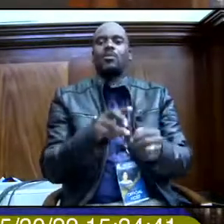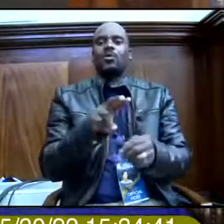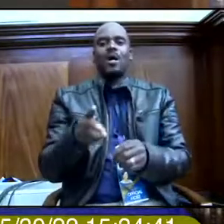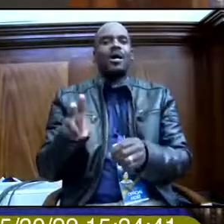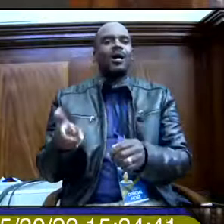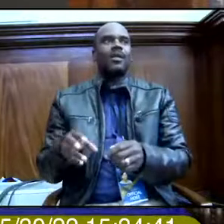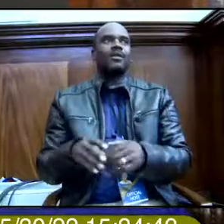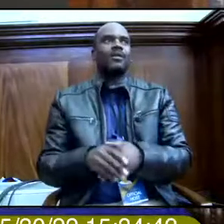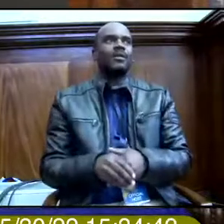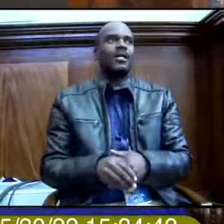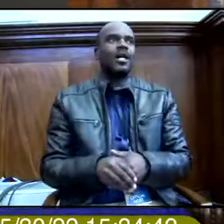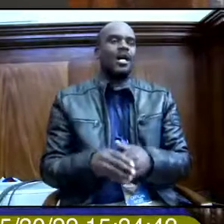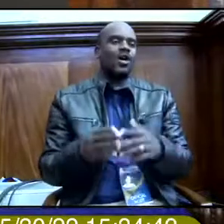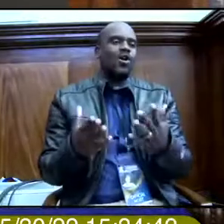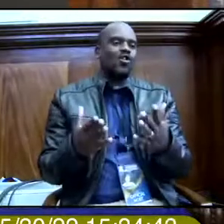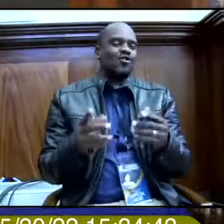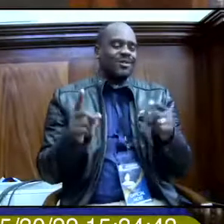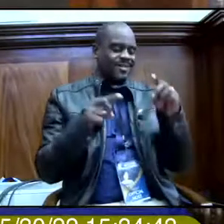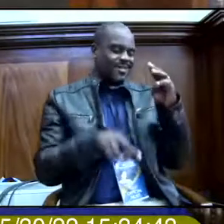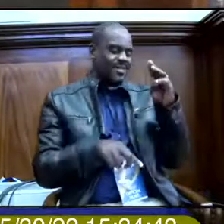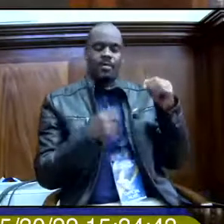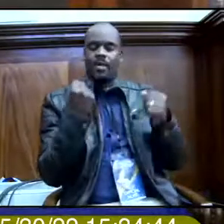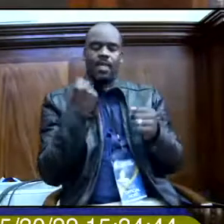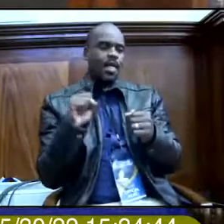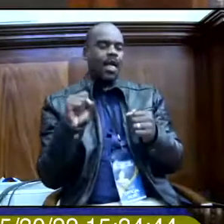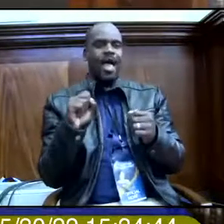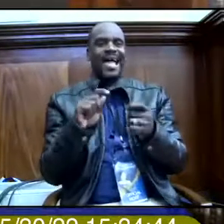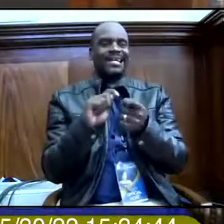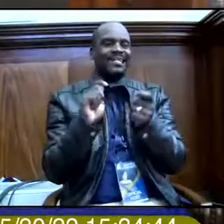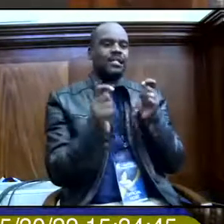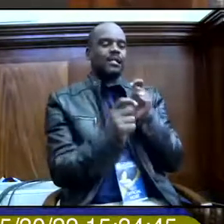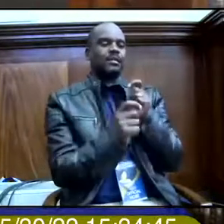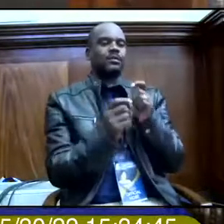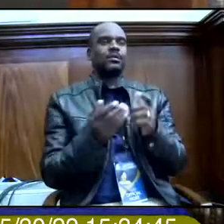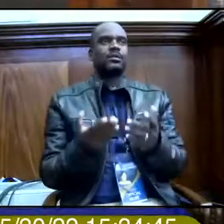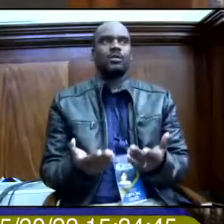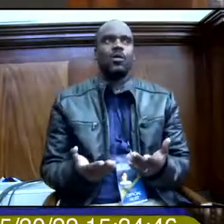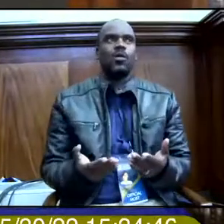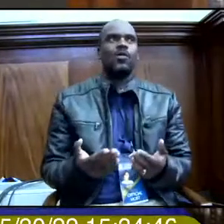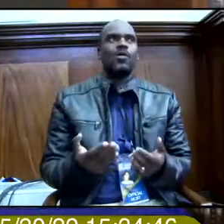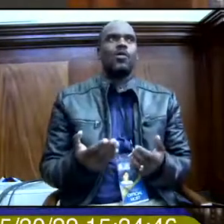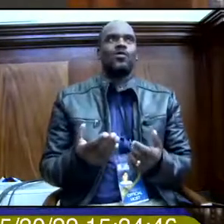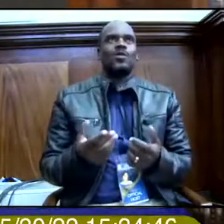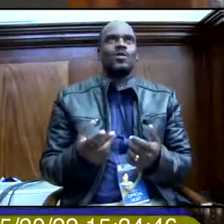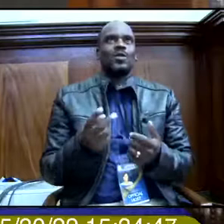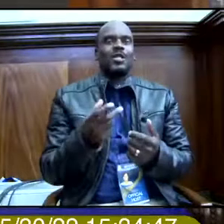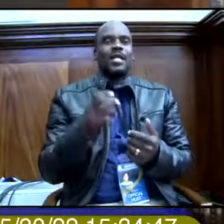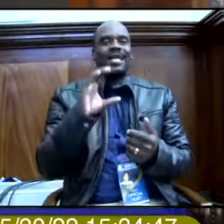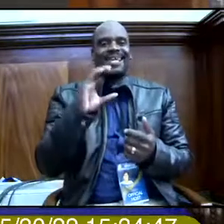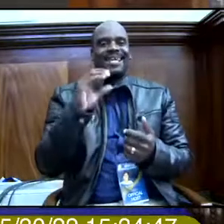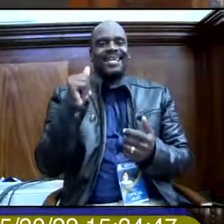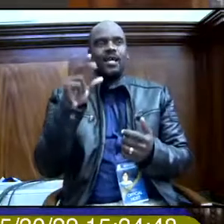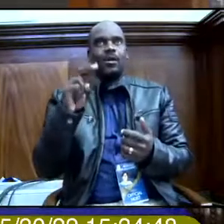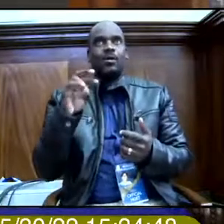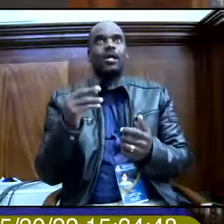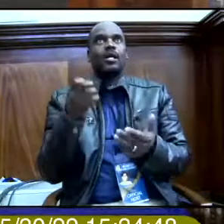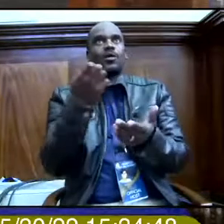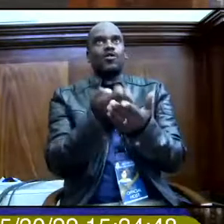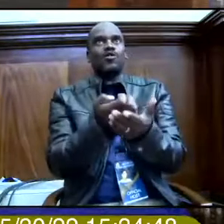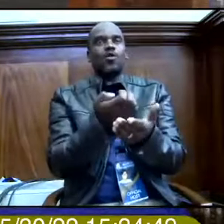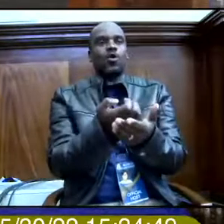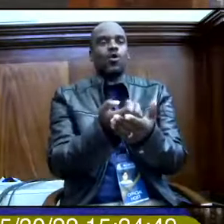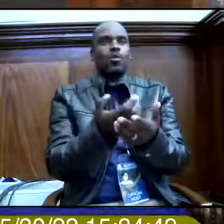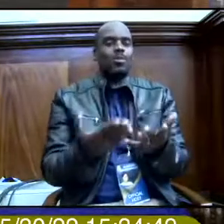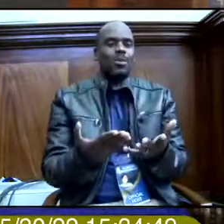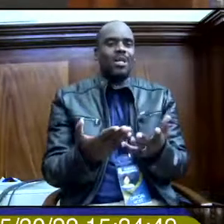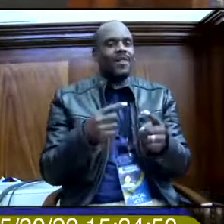to rather than undermine the transition to a genuinely decarbonized green economy and for